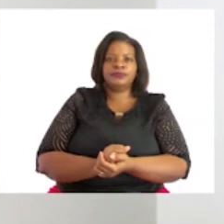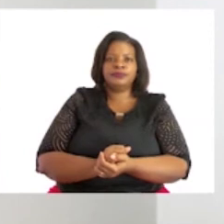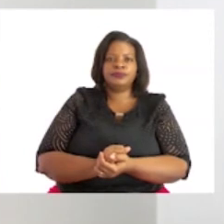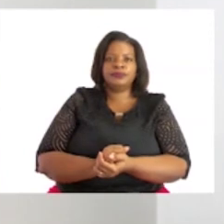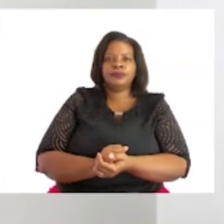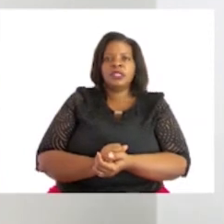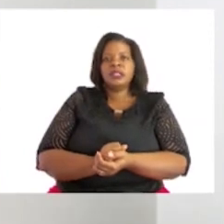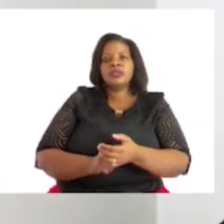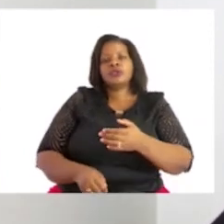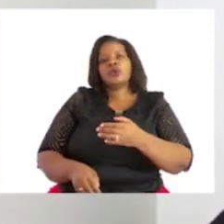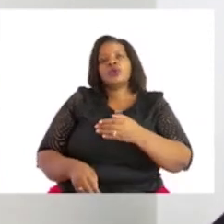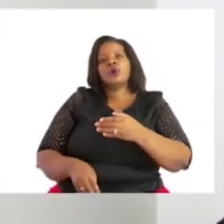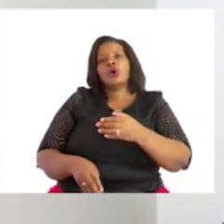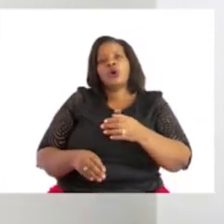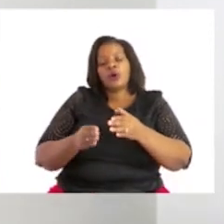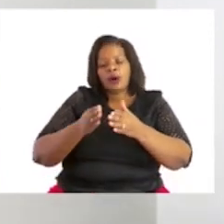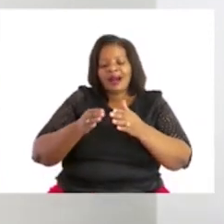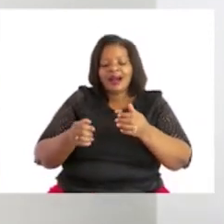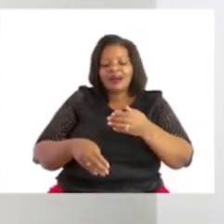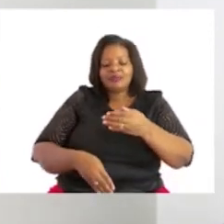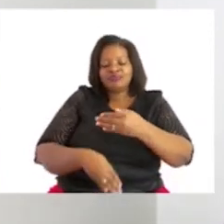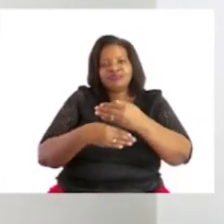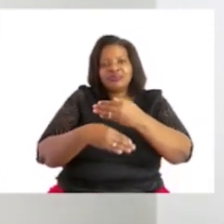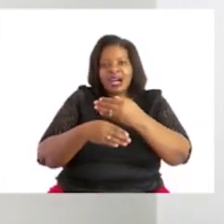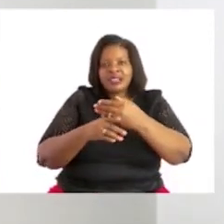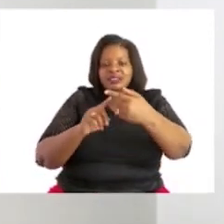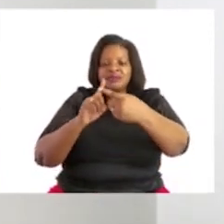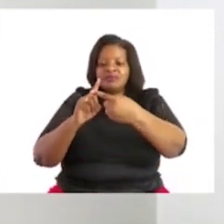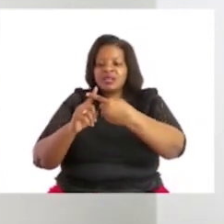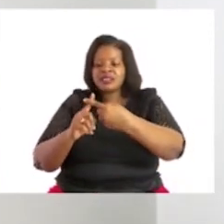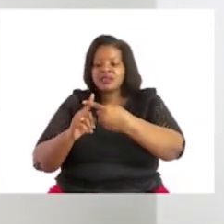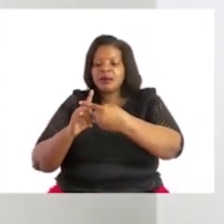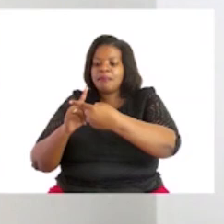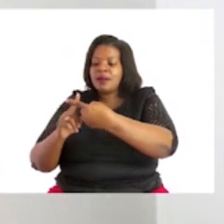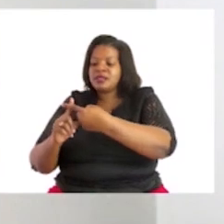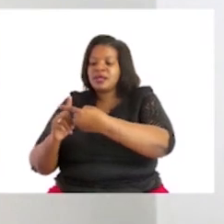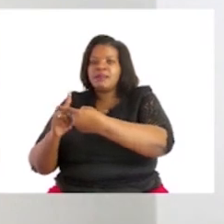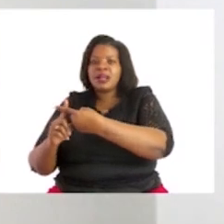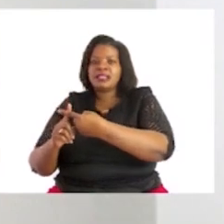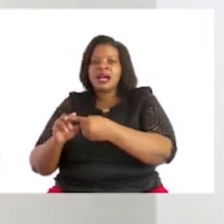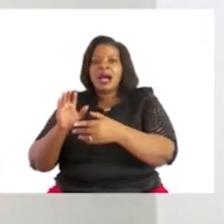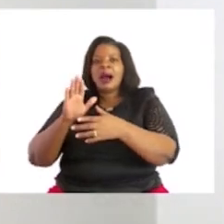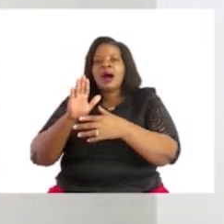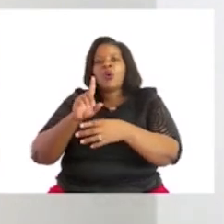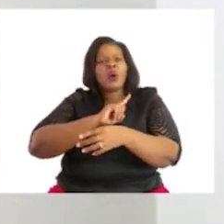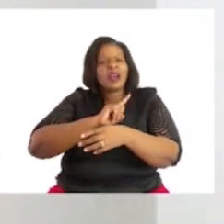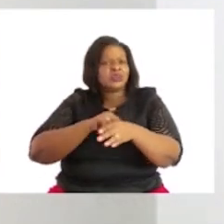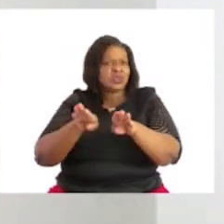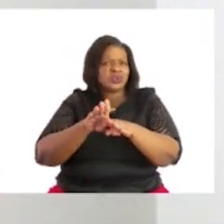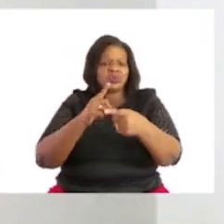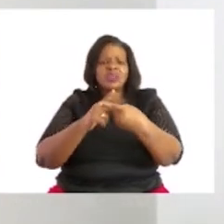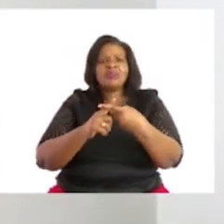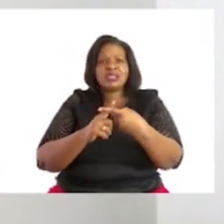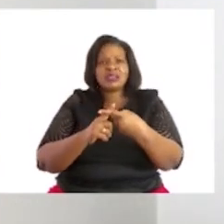in betweens. Why do we separate with addition? Because if we add all these numbers